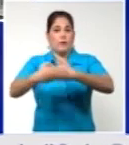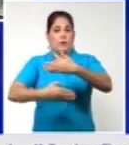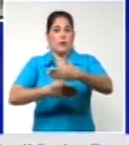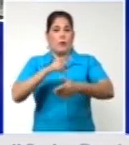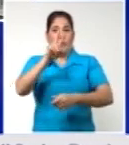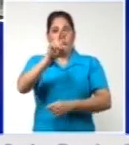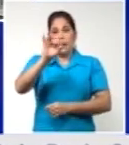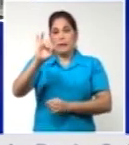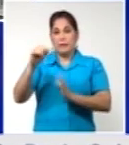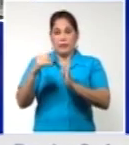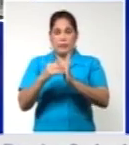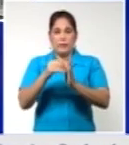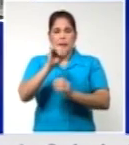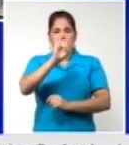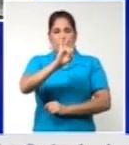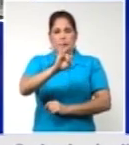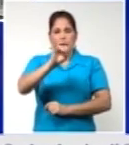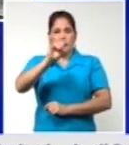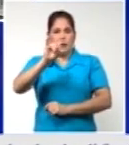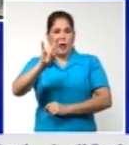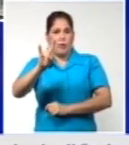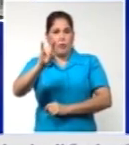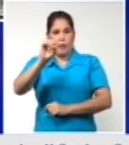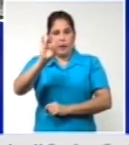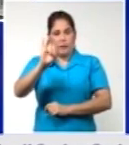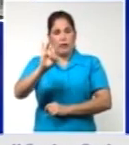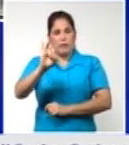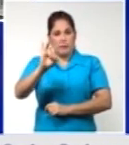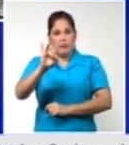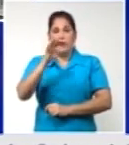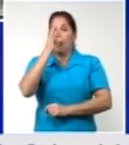Havana, with a total of